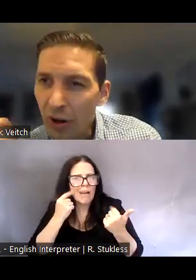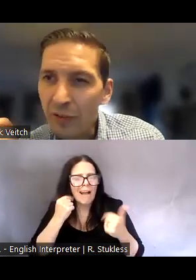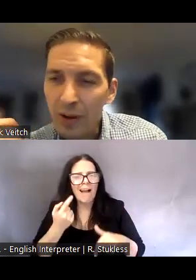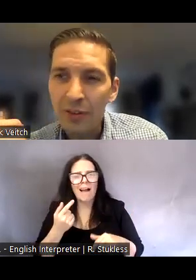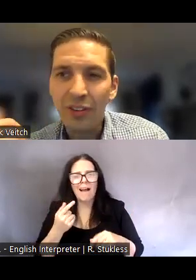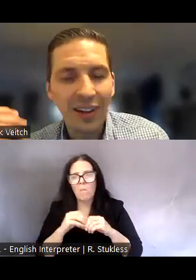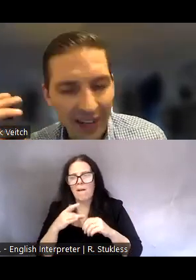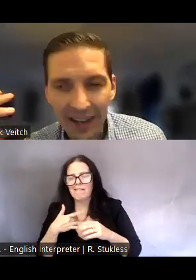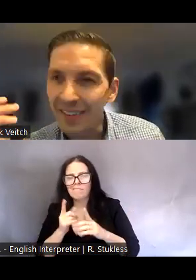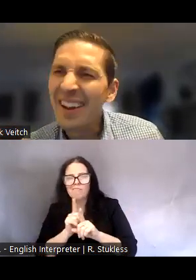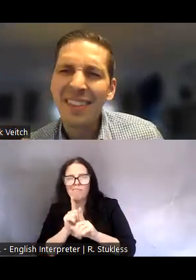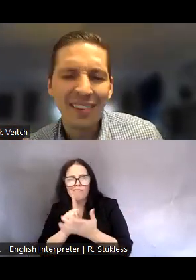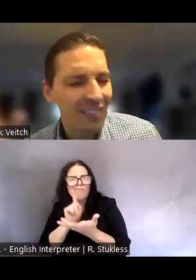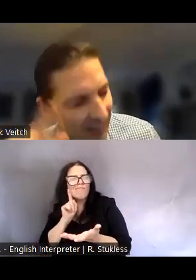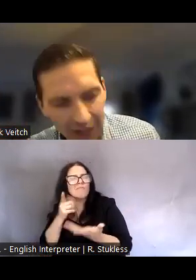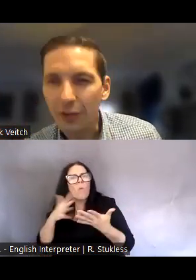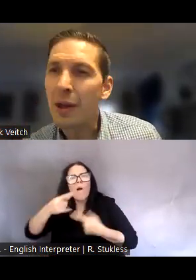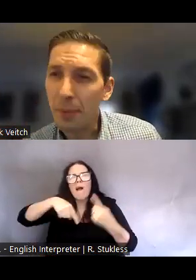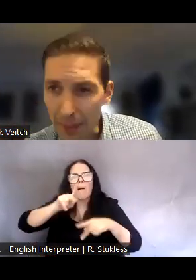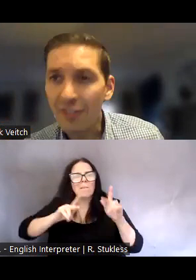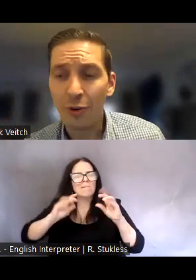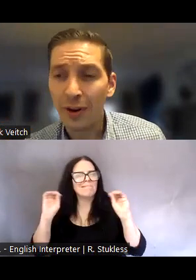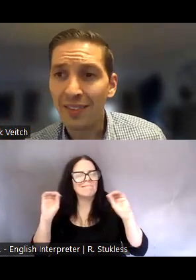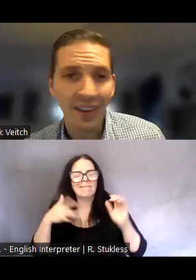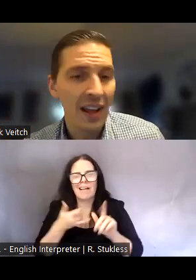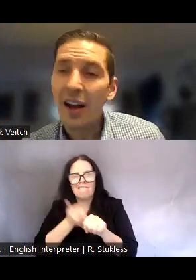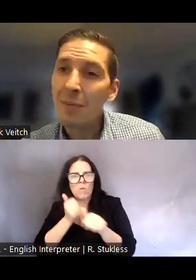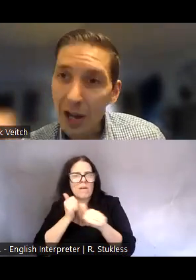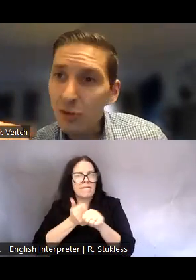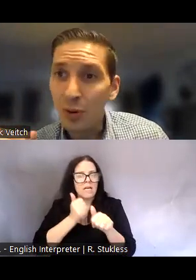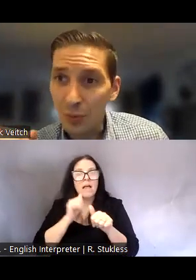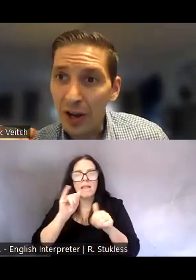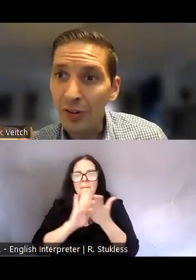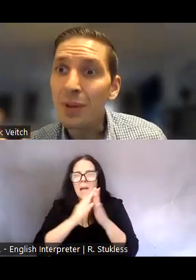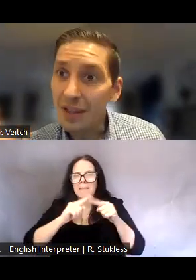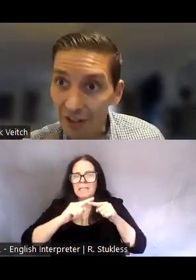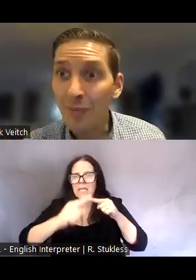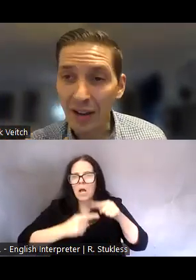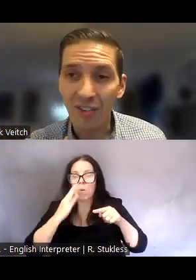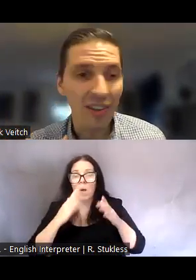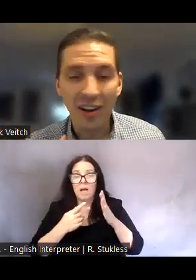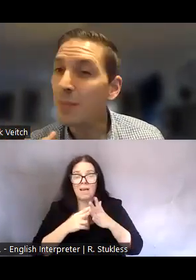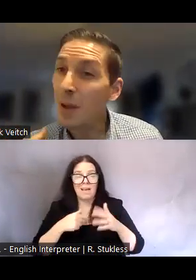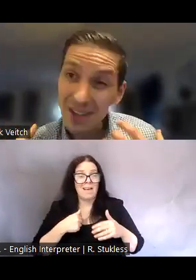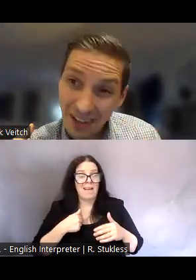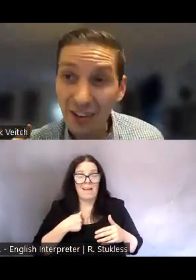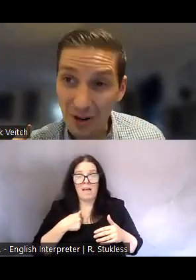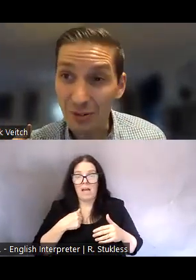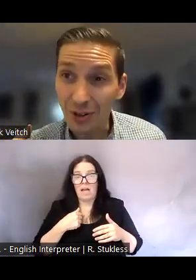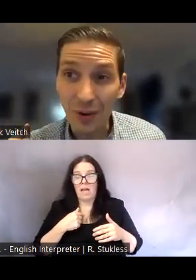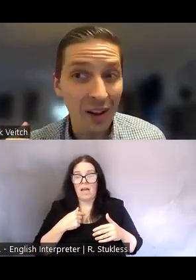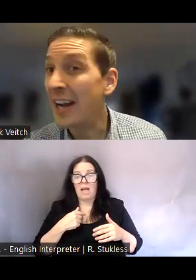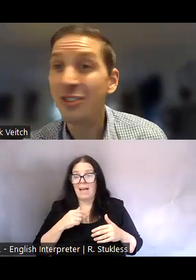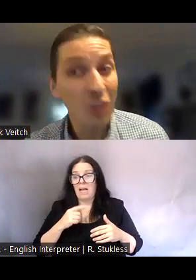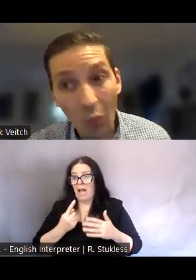isolating or withdrawing from others. And again, that cycle that perpetuates. I'm not doing well because I'm isolated. And